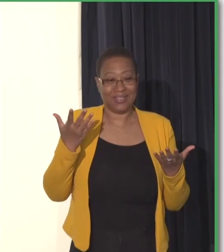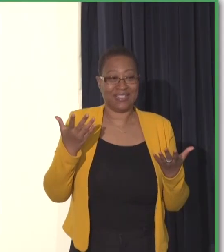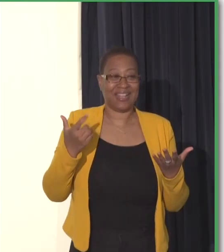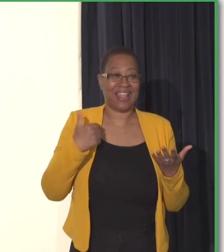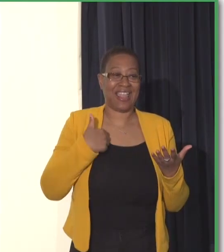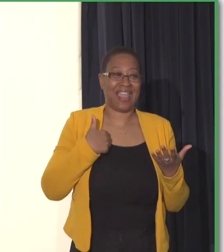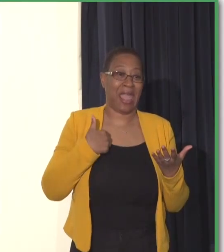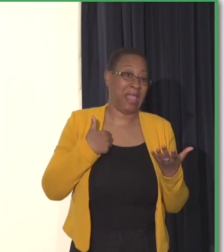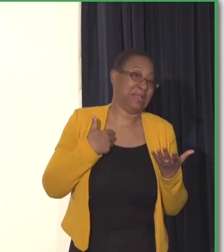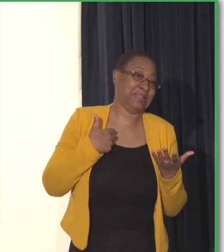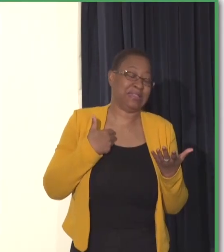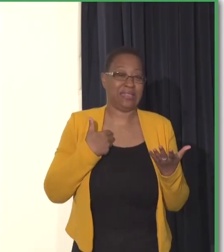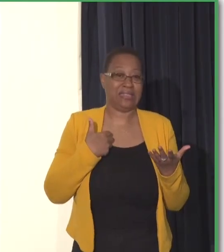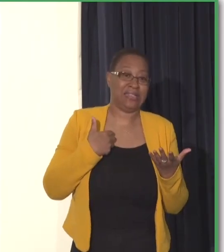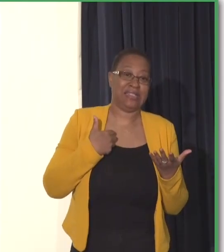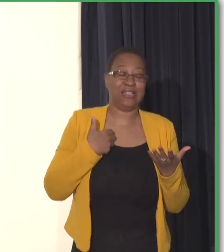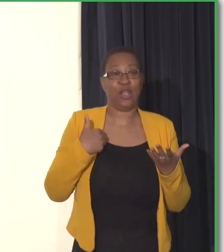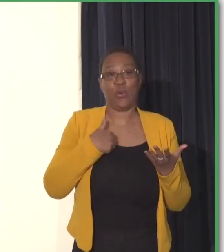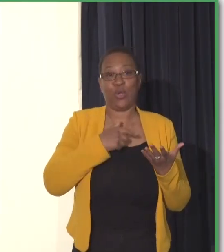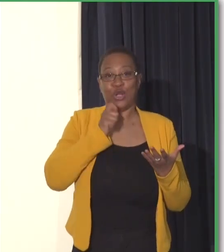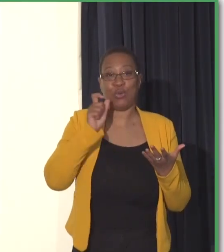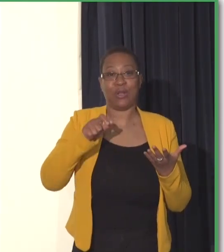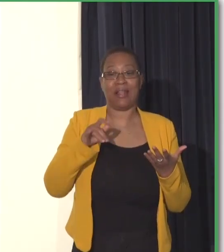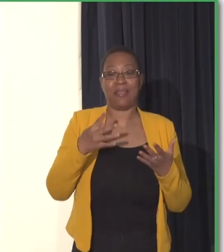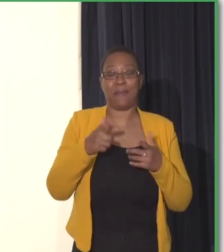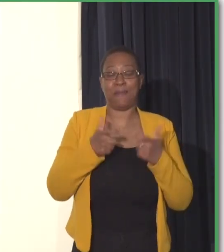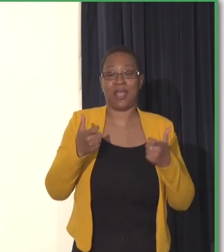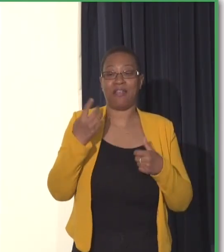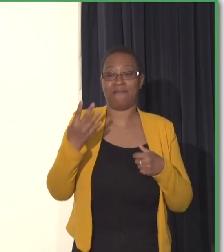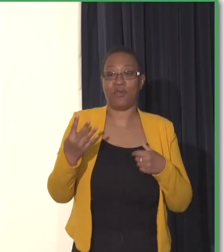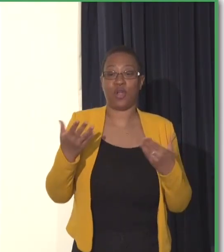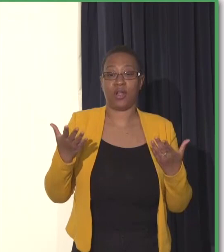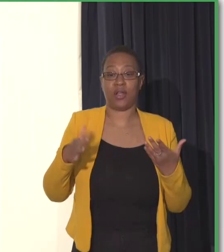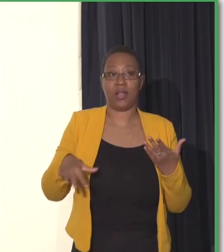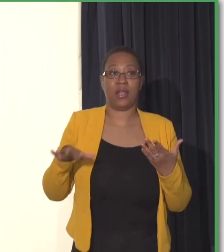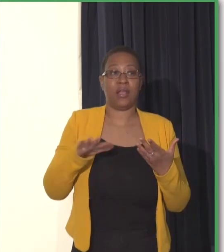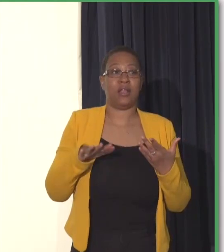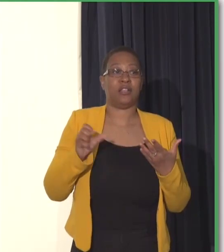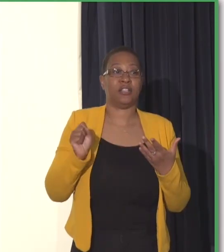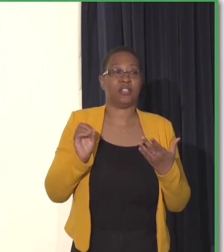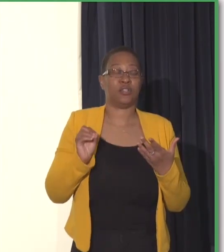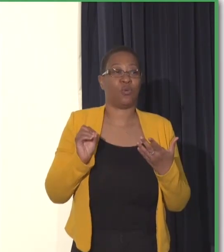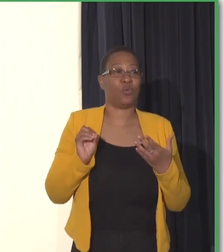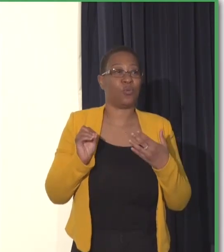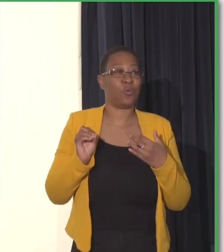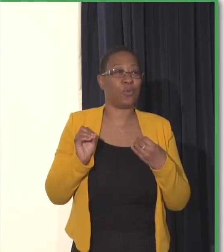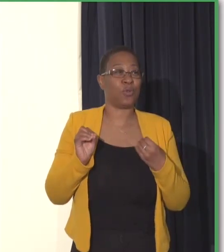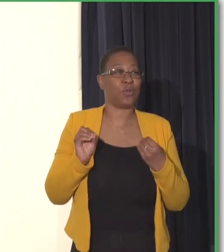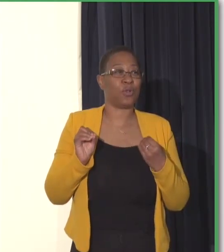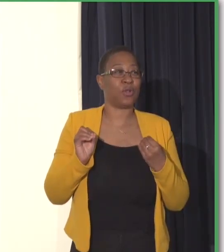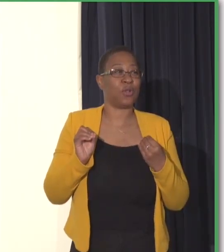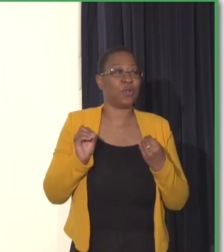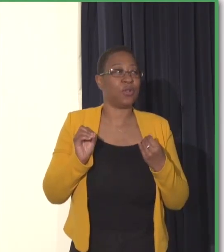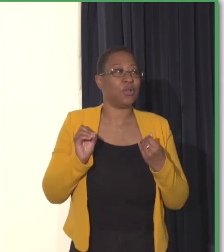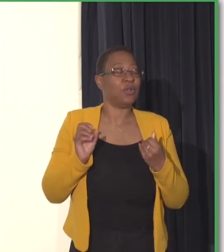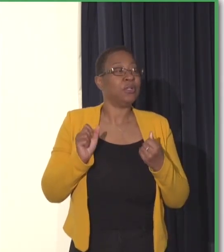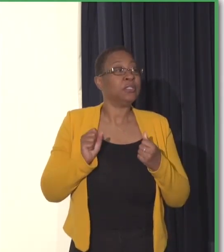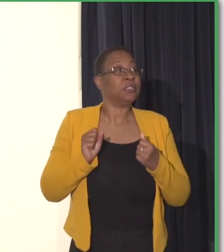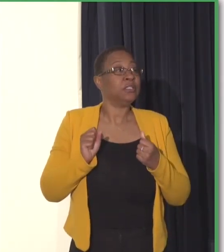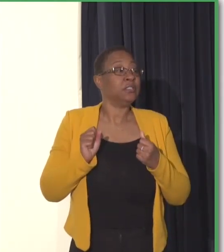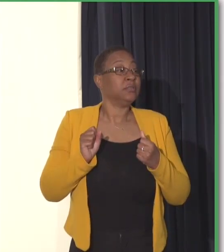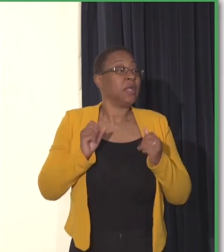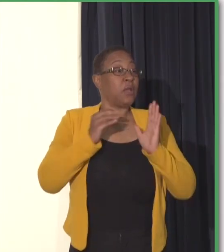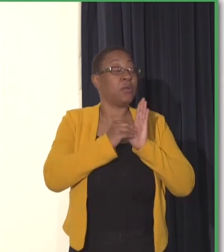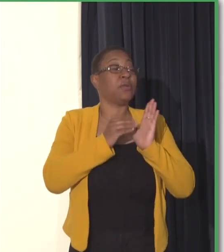I was kind of like, we don't need the big 4 out here, you know. And so I want to let the